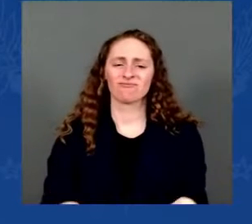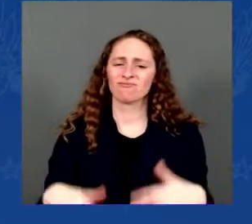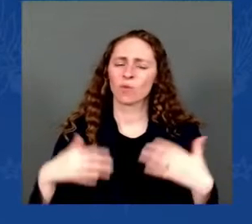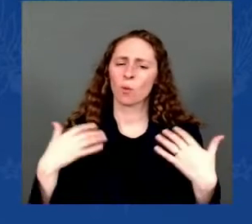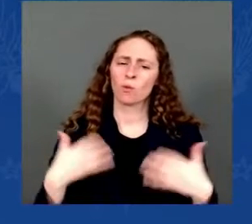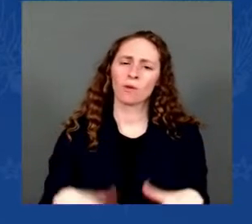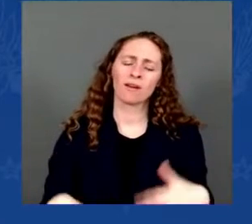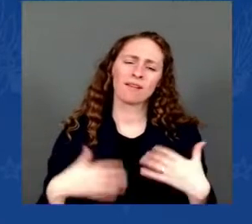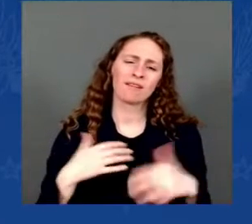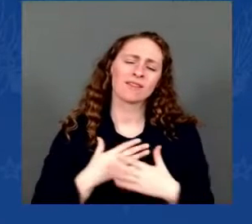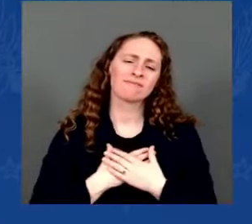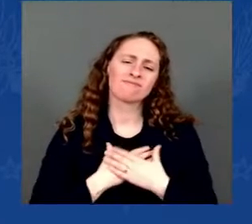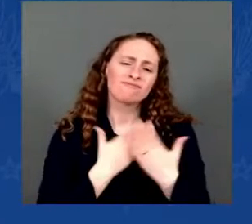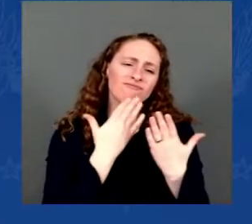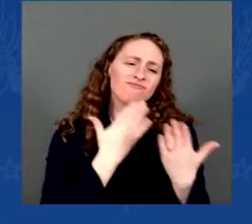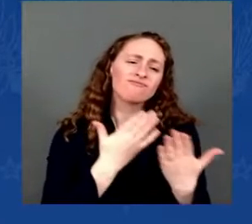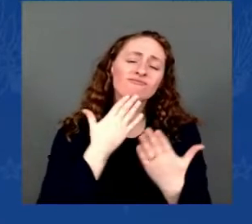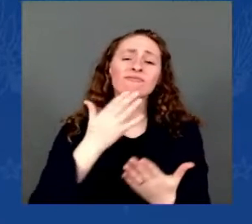Chiefs,